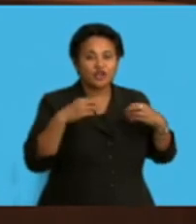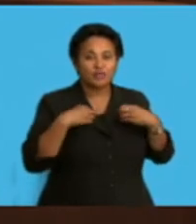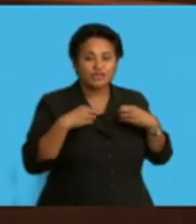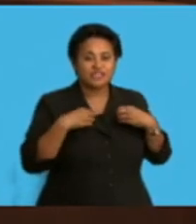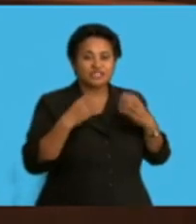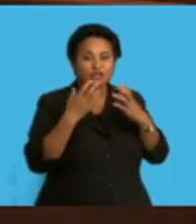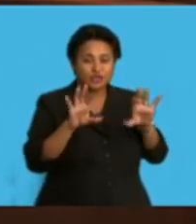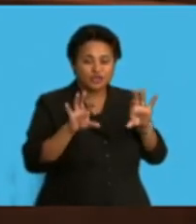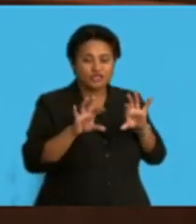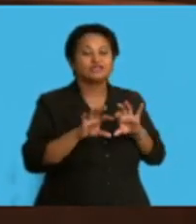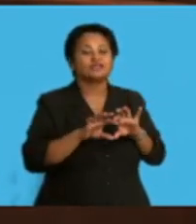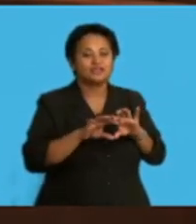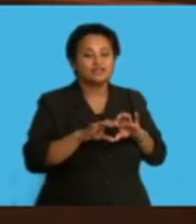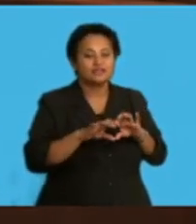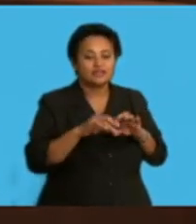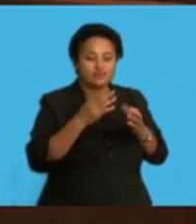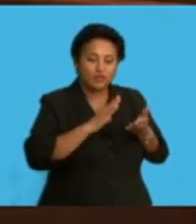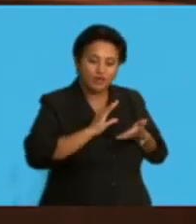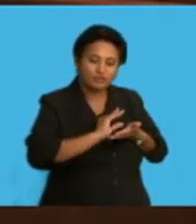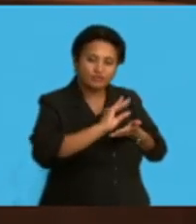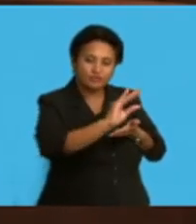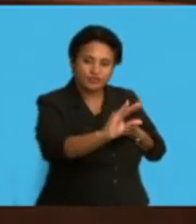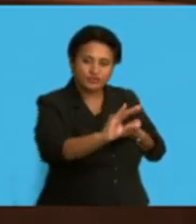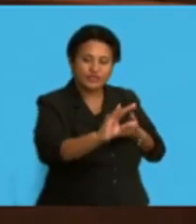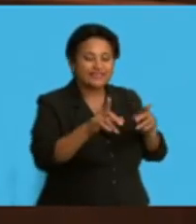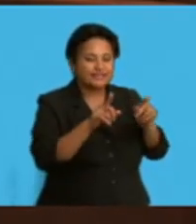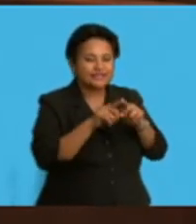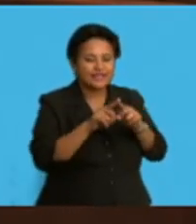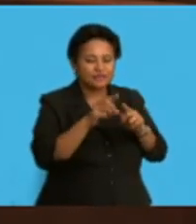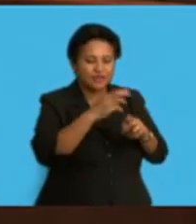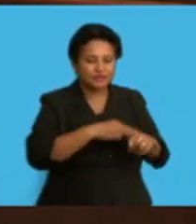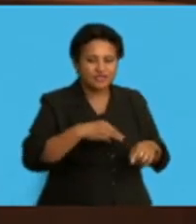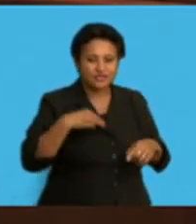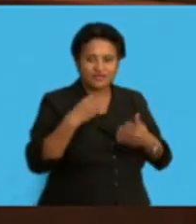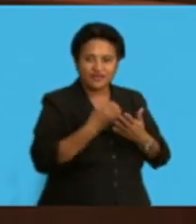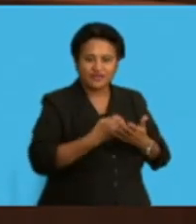a unit to enforce the law. The Ministry of Economy will also establish an economic intelligence unit.